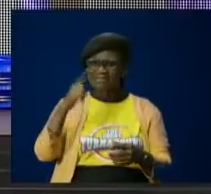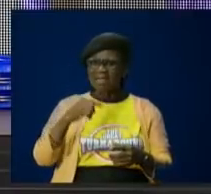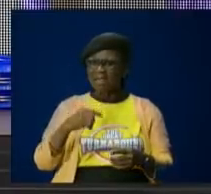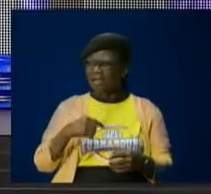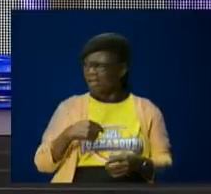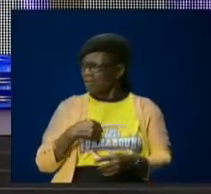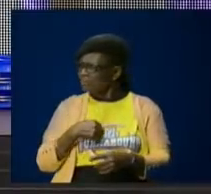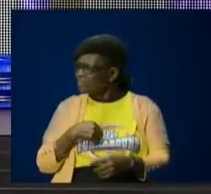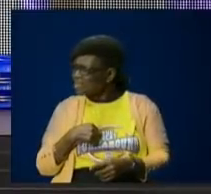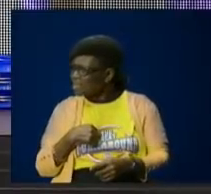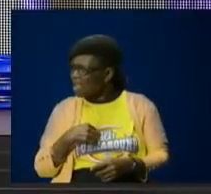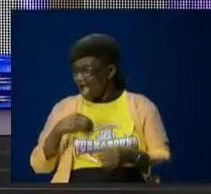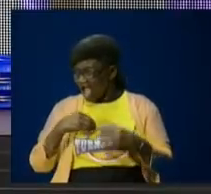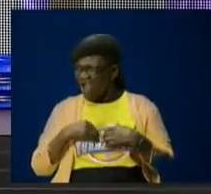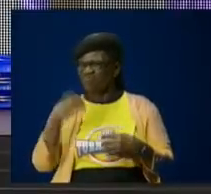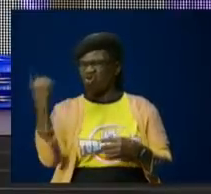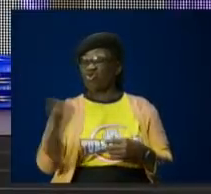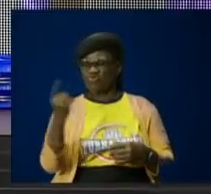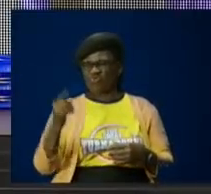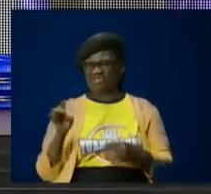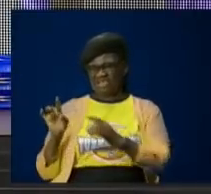What led to this?